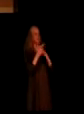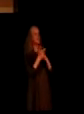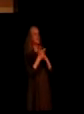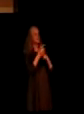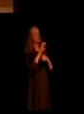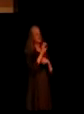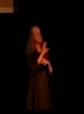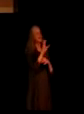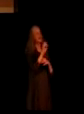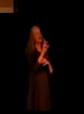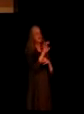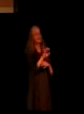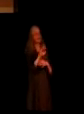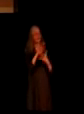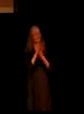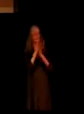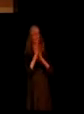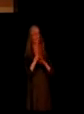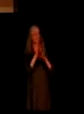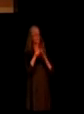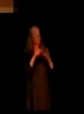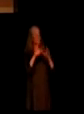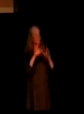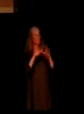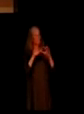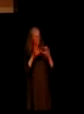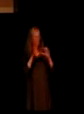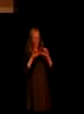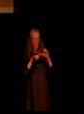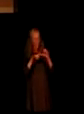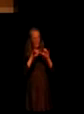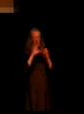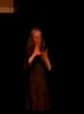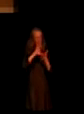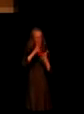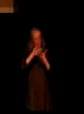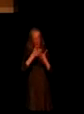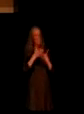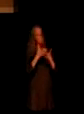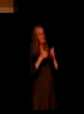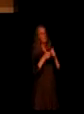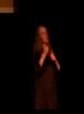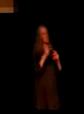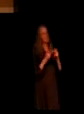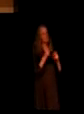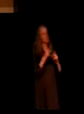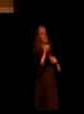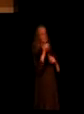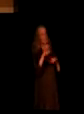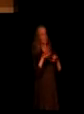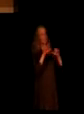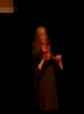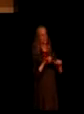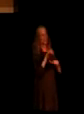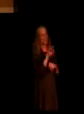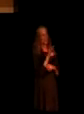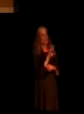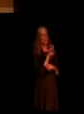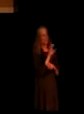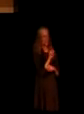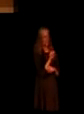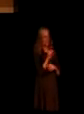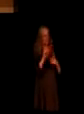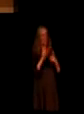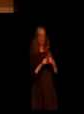into quantitative measurements, which ecologists didn't do much of back in the 70s, and then the